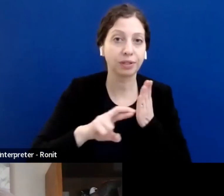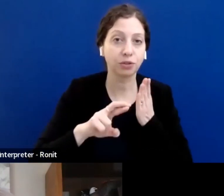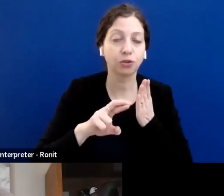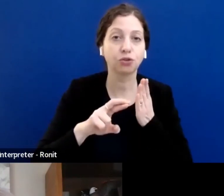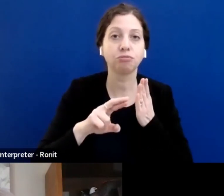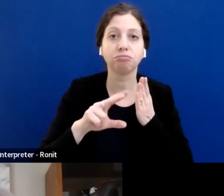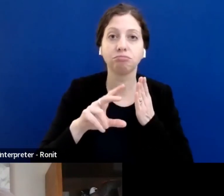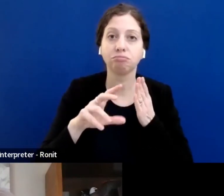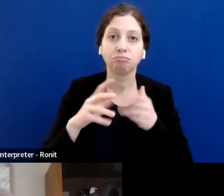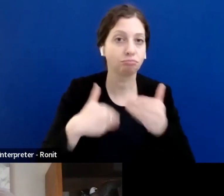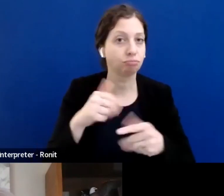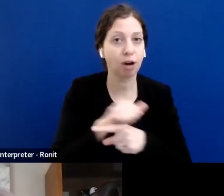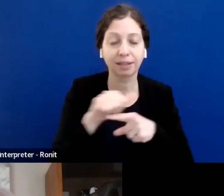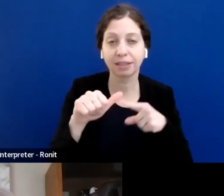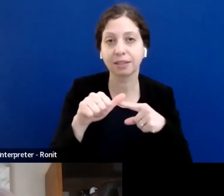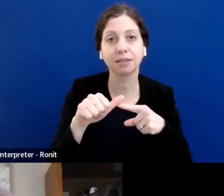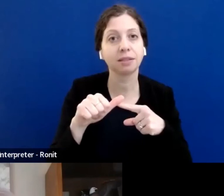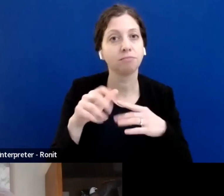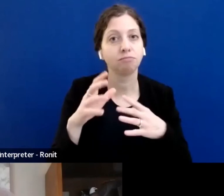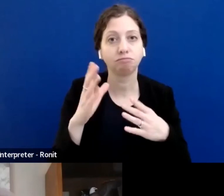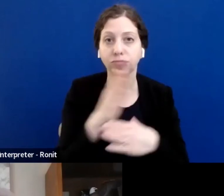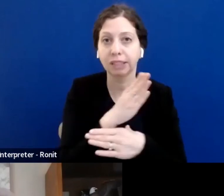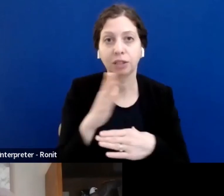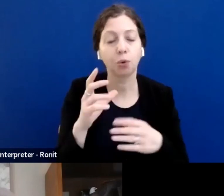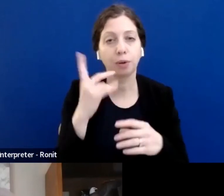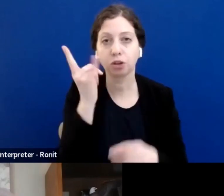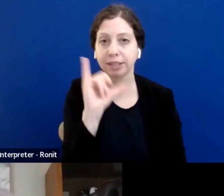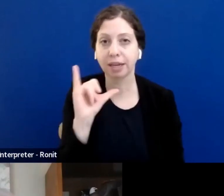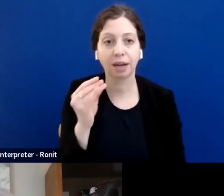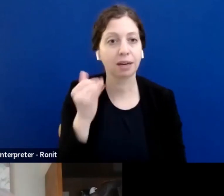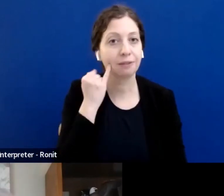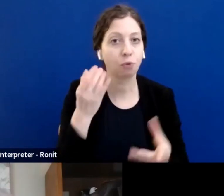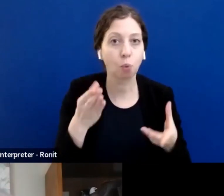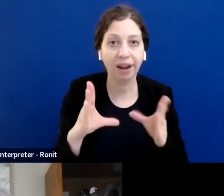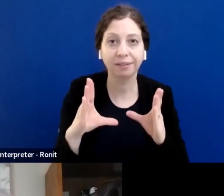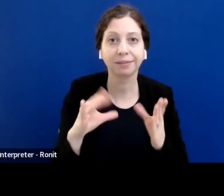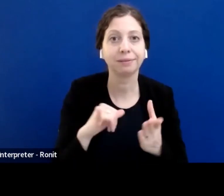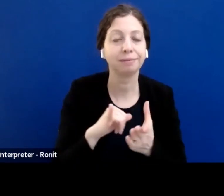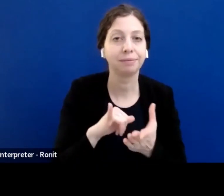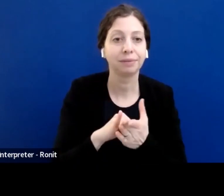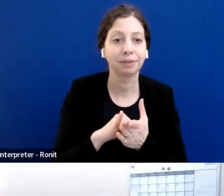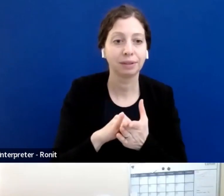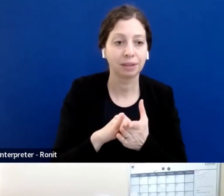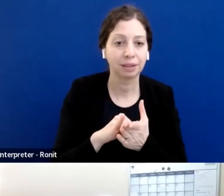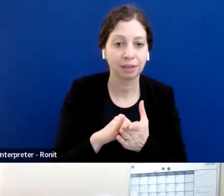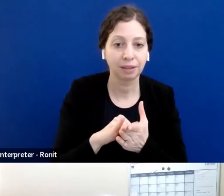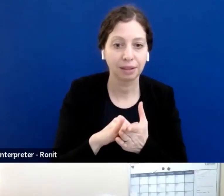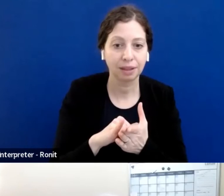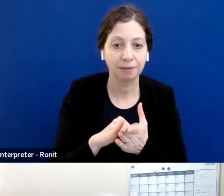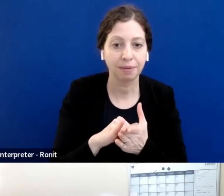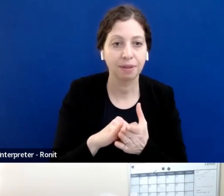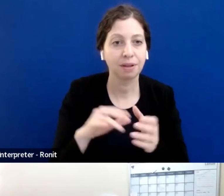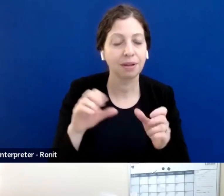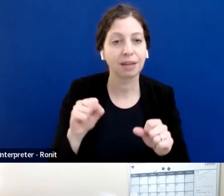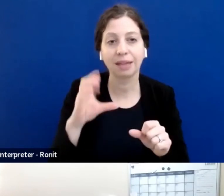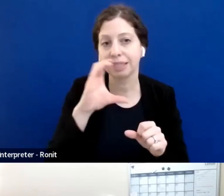practice continuum looks like, and if there are ways that NINDS seeks out